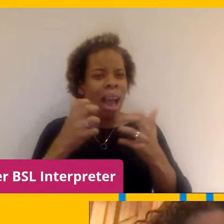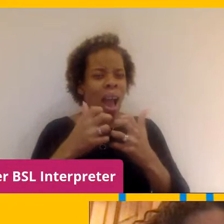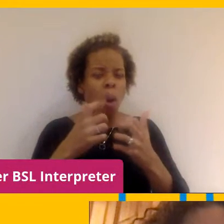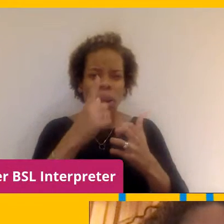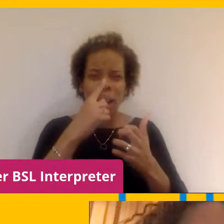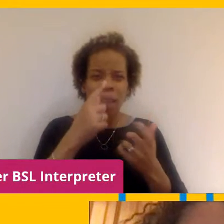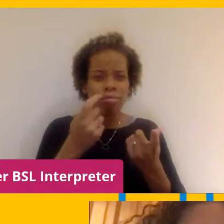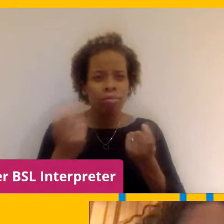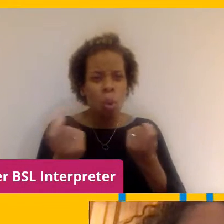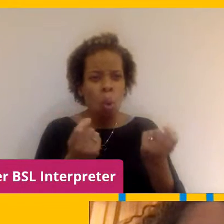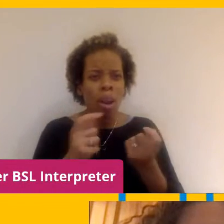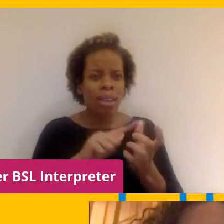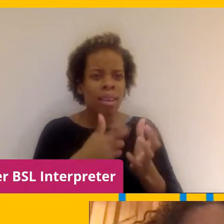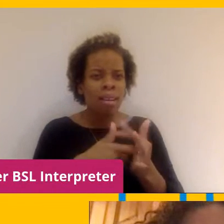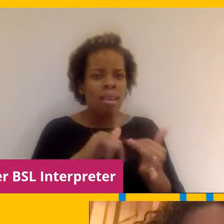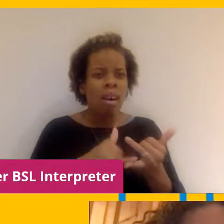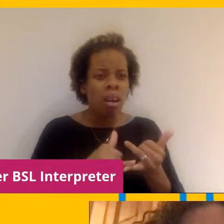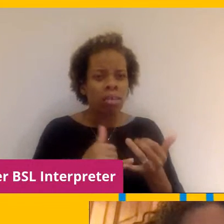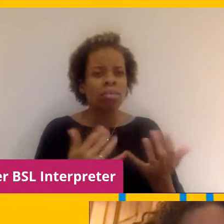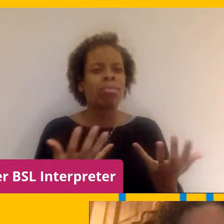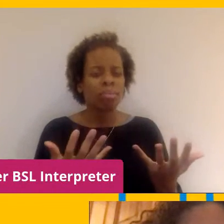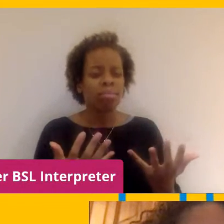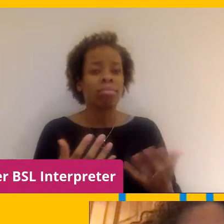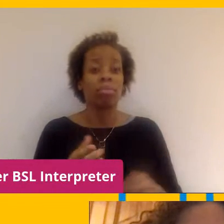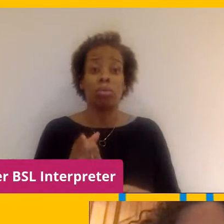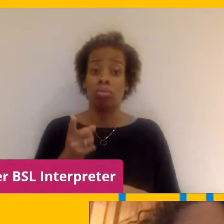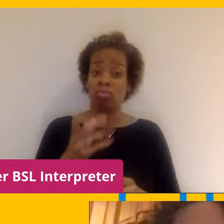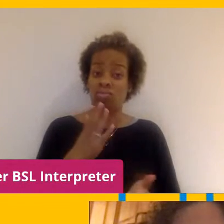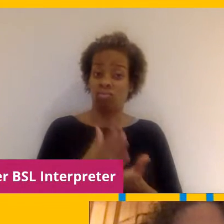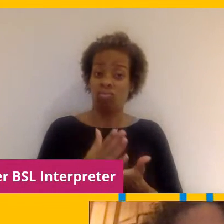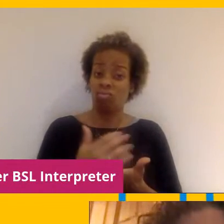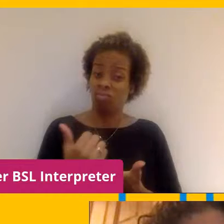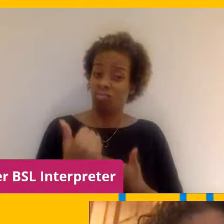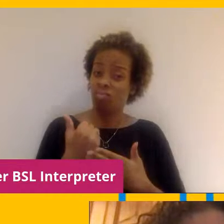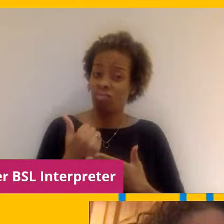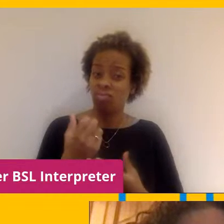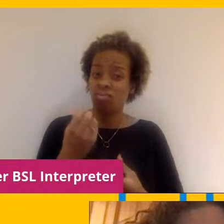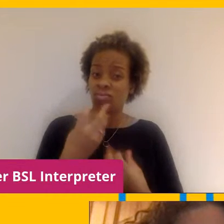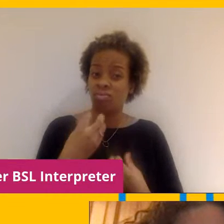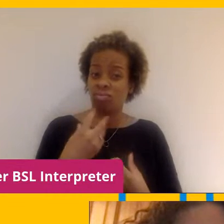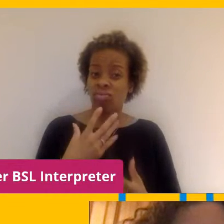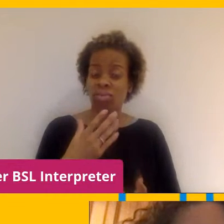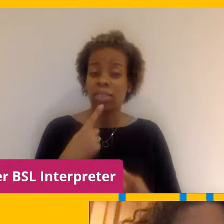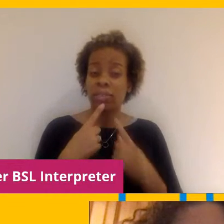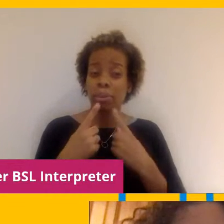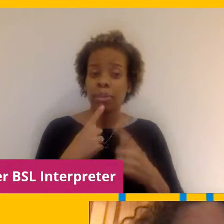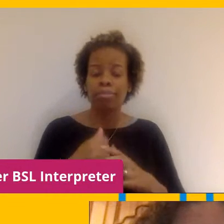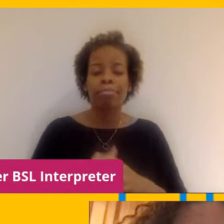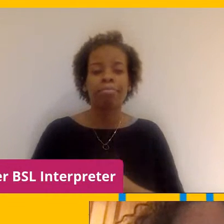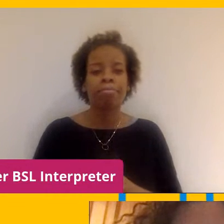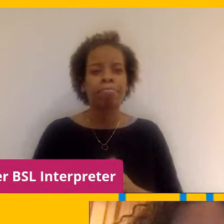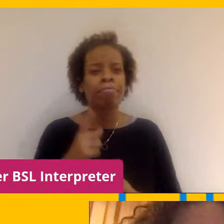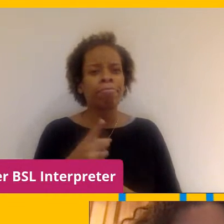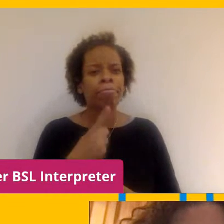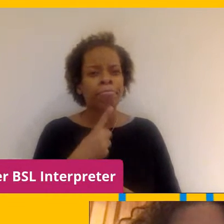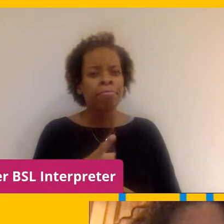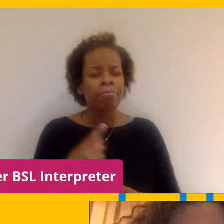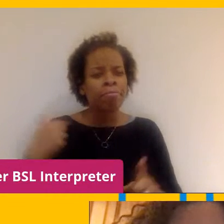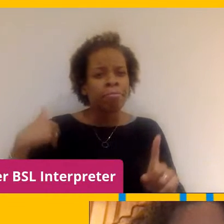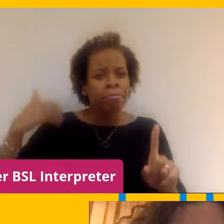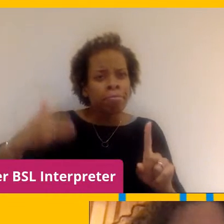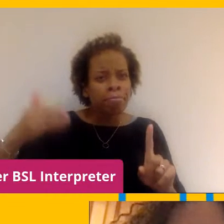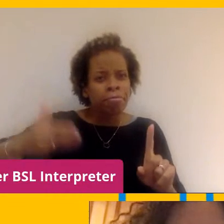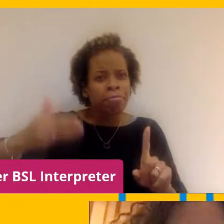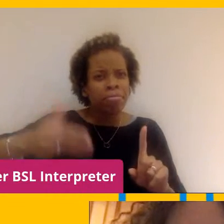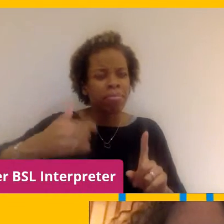in a certain branch. I just want to pick up on one of the things you talked about, which was the increasing membership from professional services